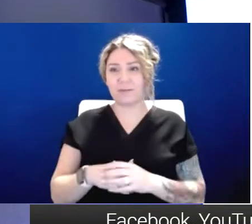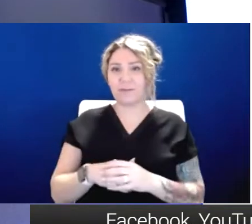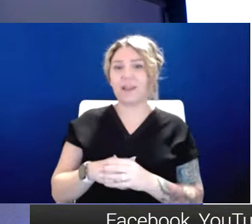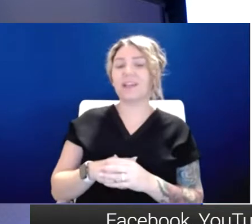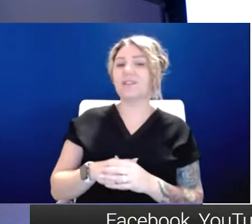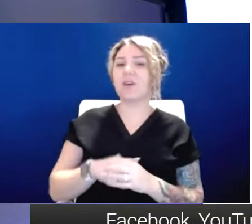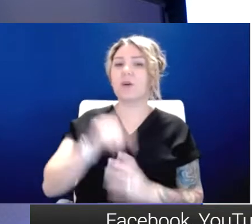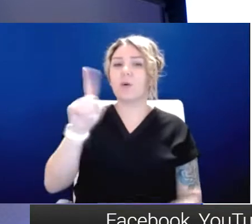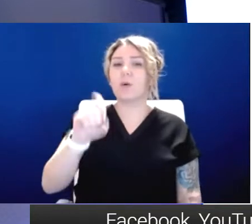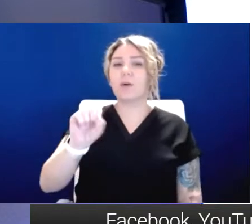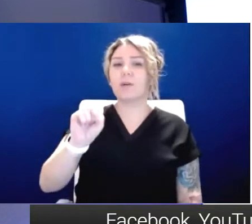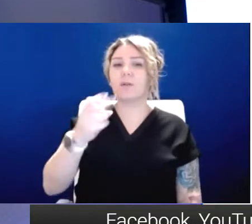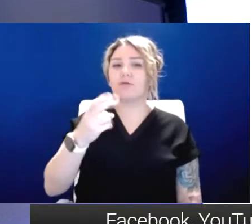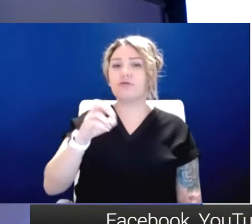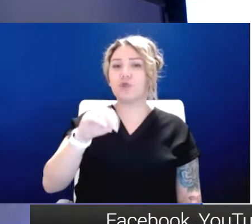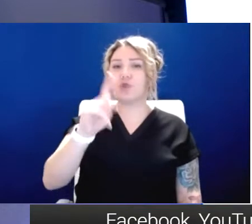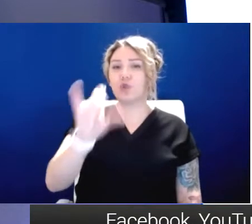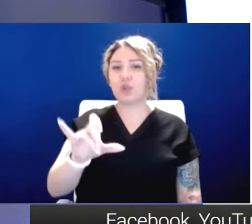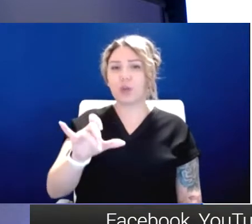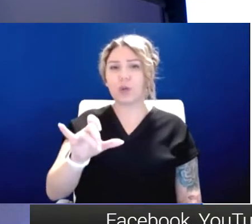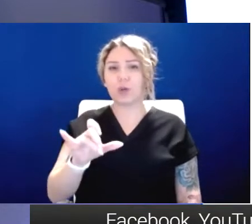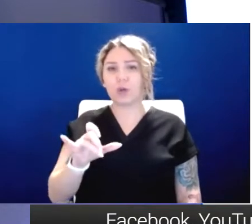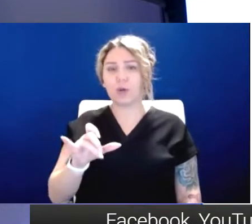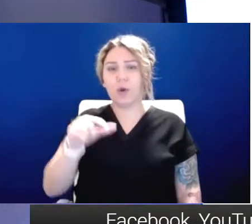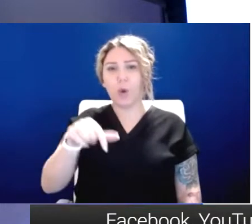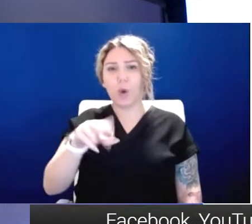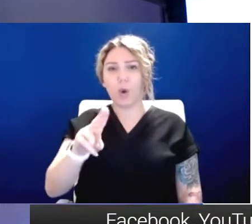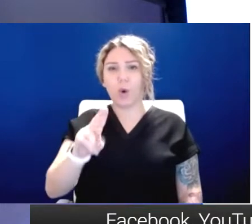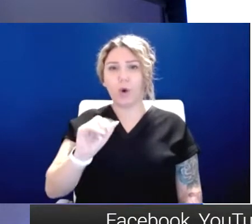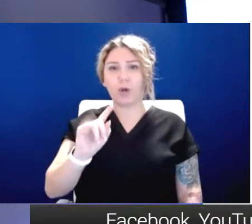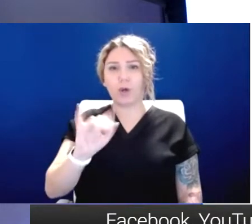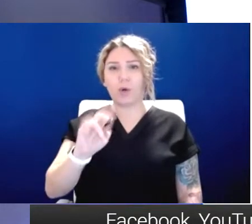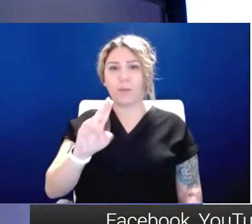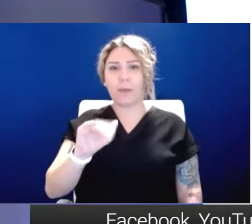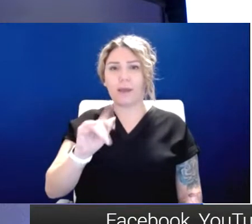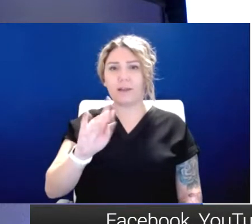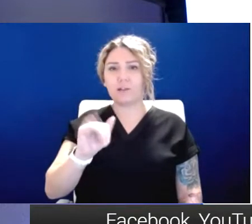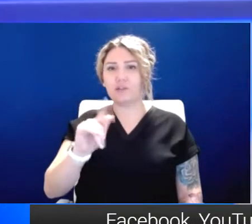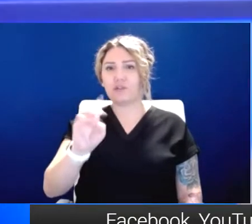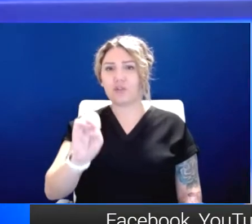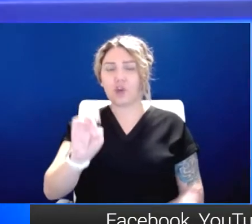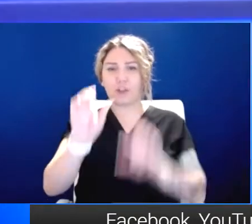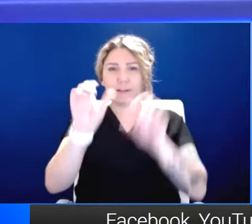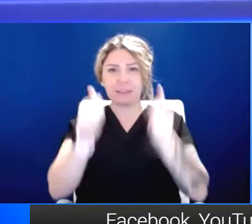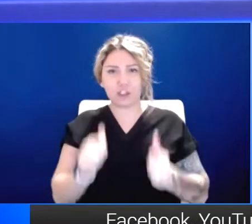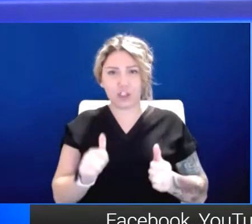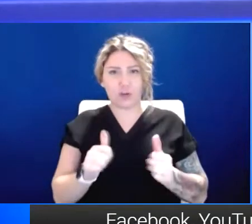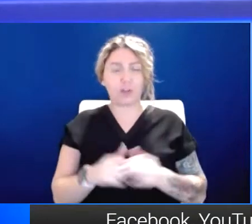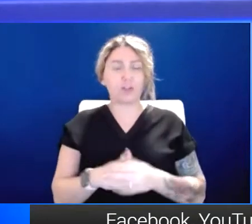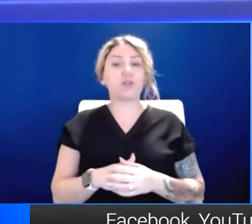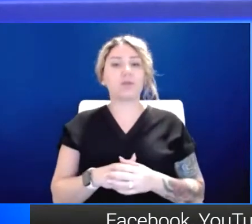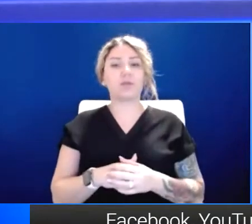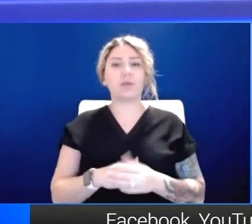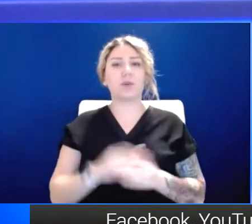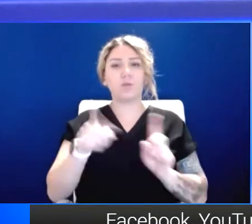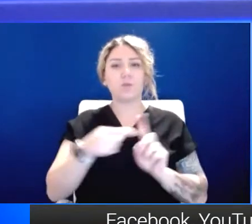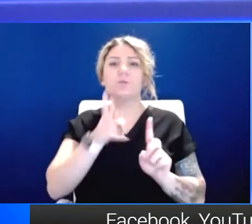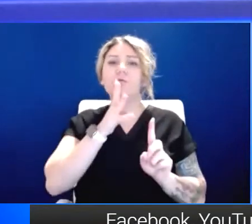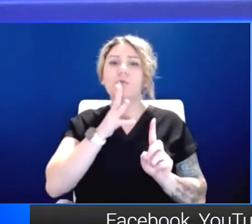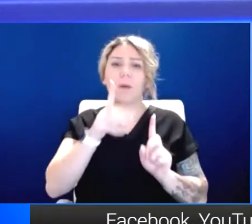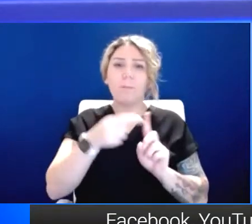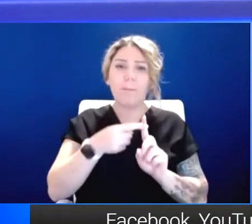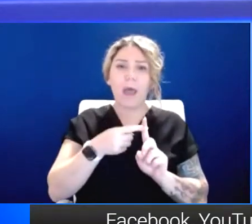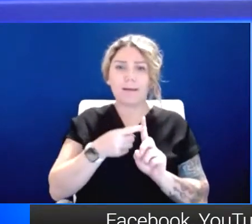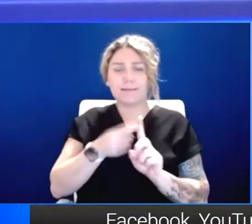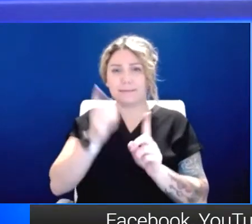She's asking if you can comment on cortical basal degeneration. So when we talk about Parkinson's, we are talking